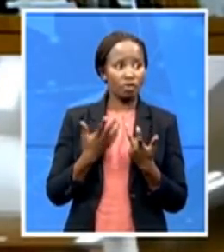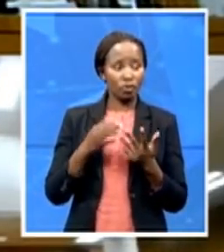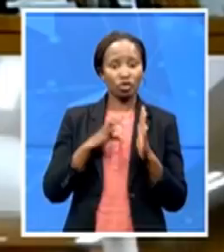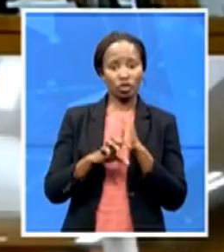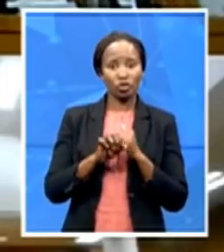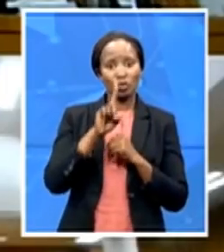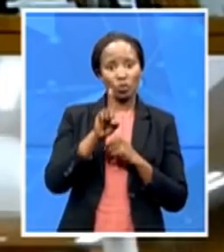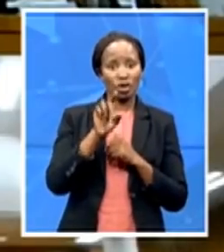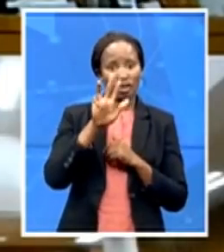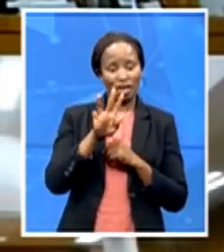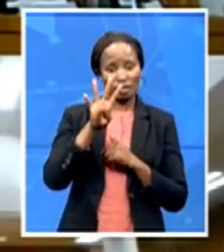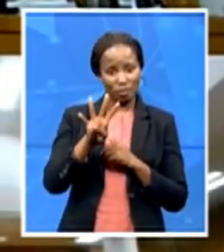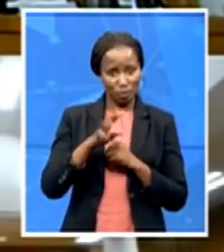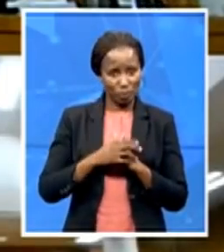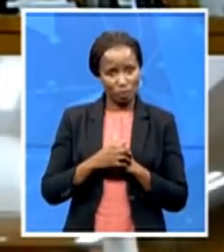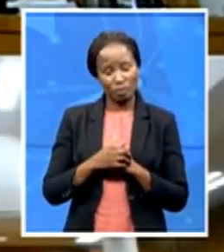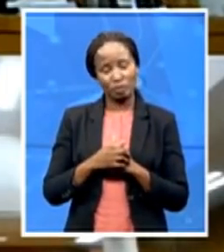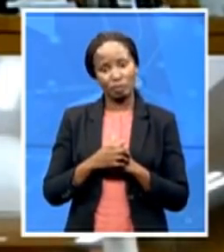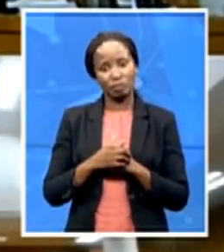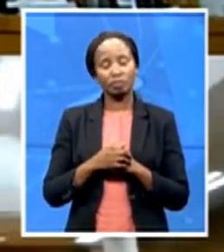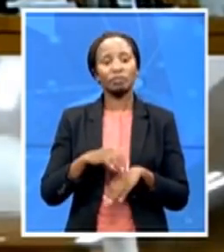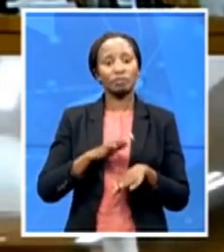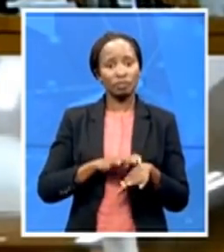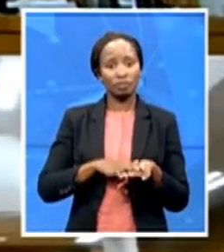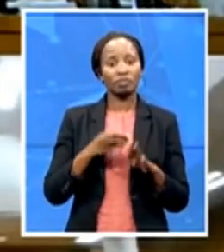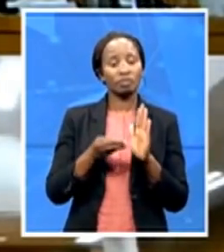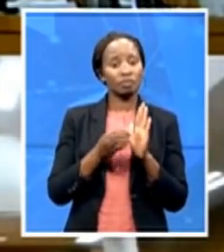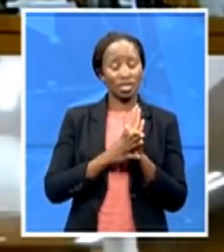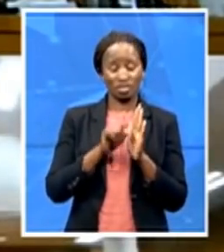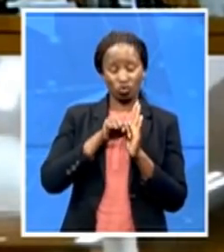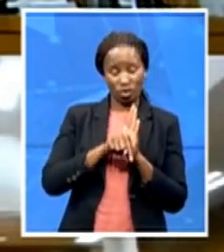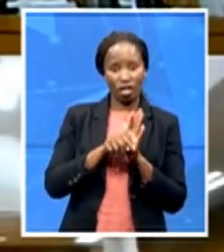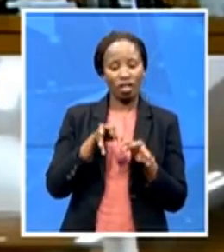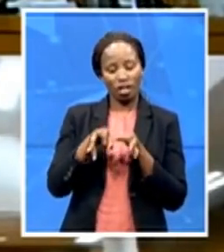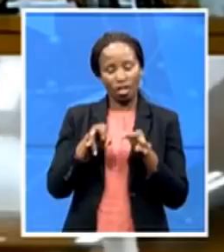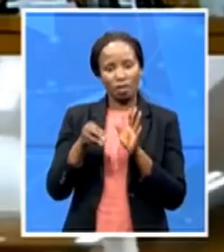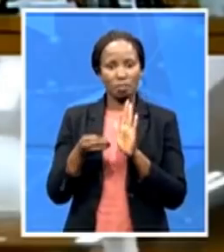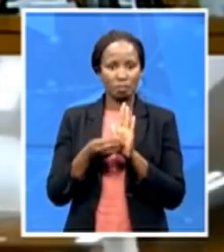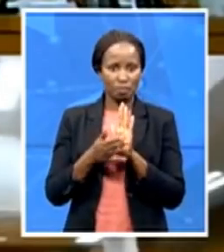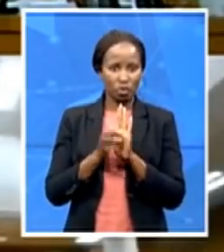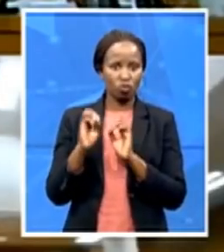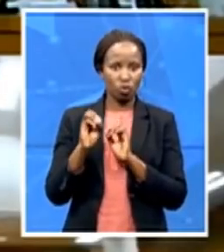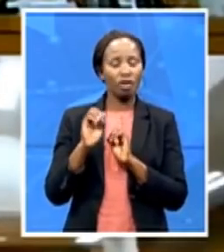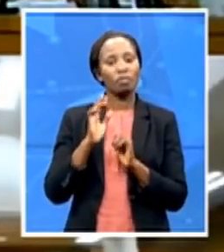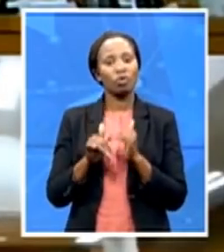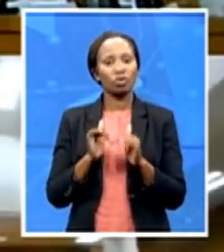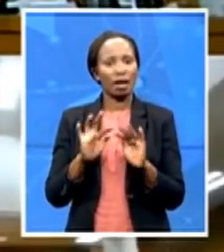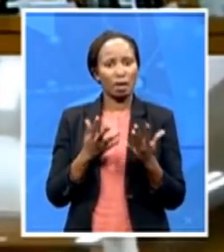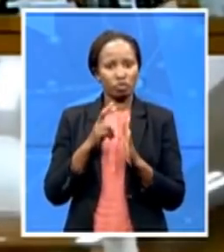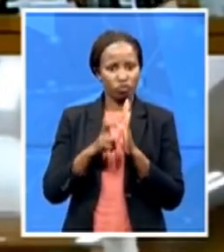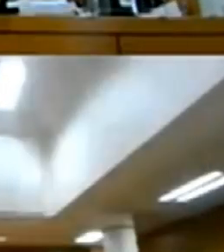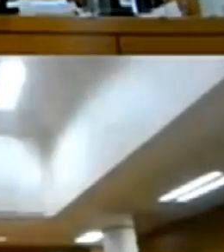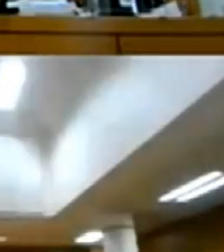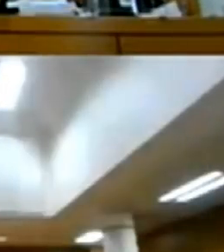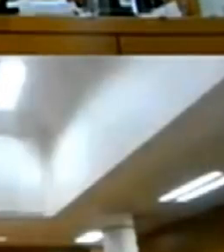court in this regard to the detailed description of the process of the formulation of the rules in paragraphs 80 to 92 of the Speaker's answering